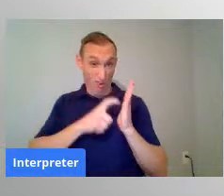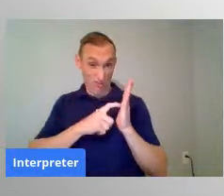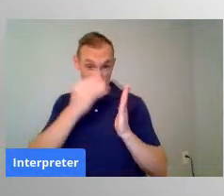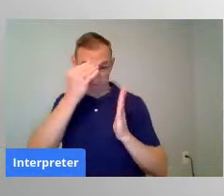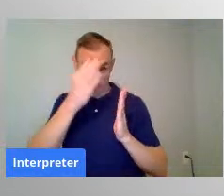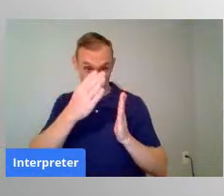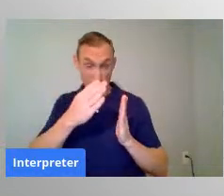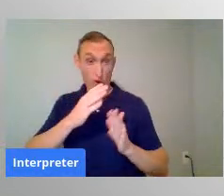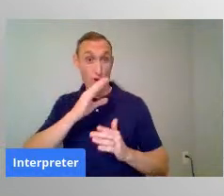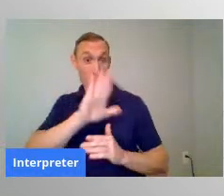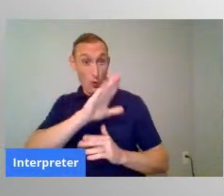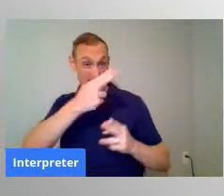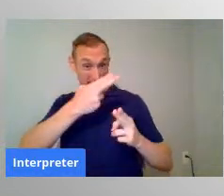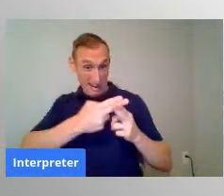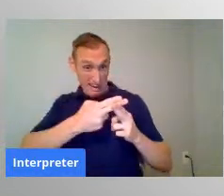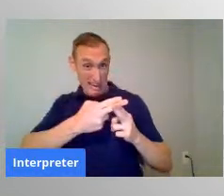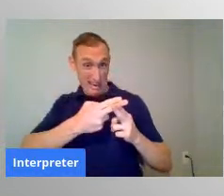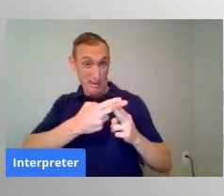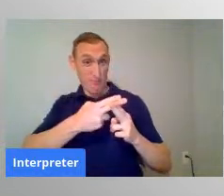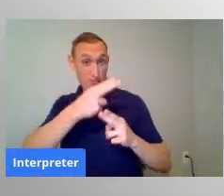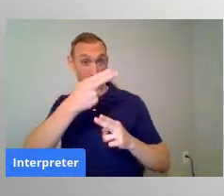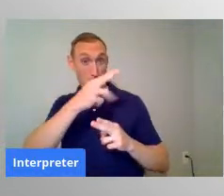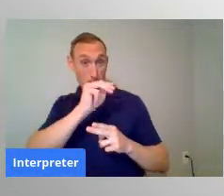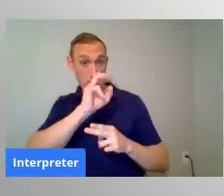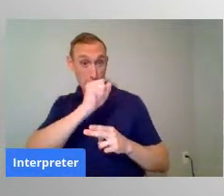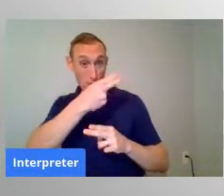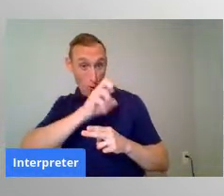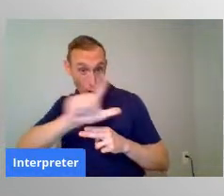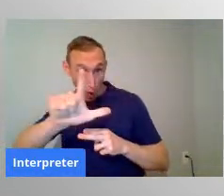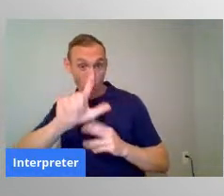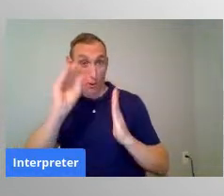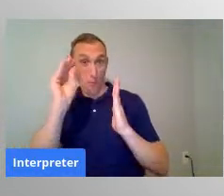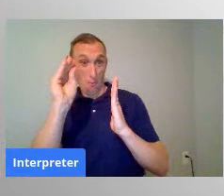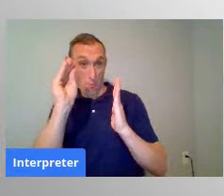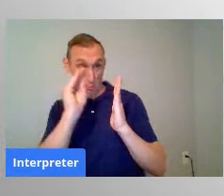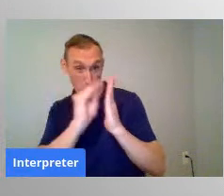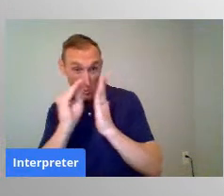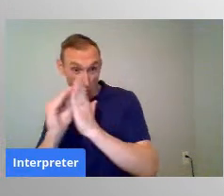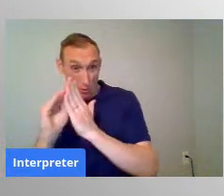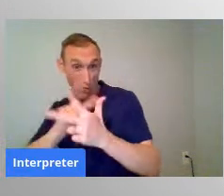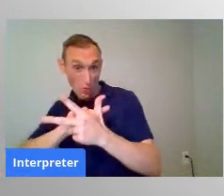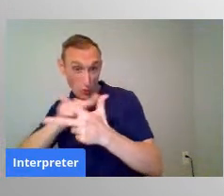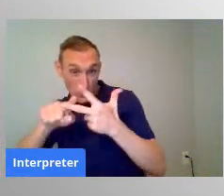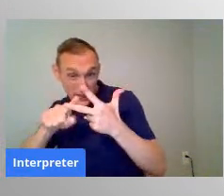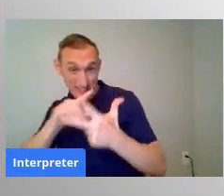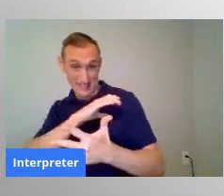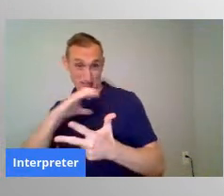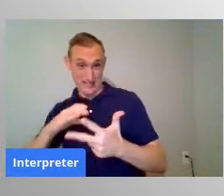to utter a mumbling word since I just got what I wanted, but yeah, I saw that.